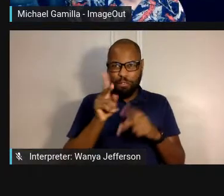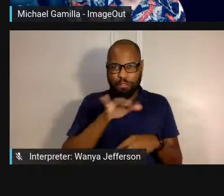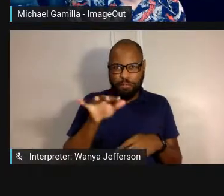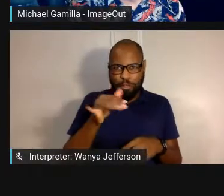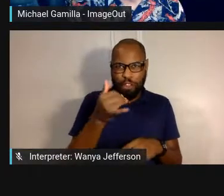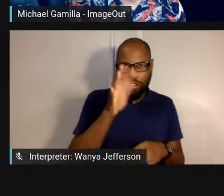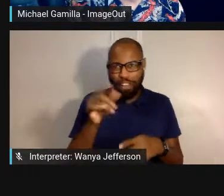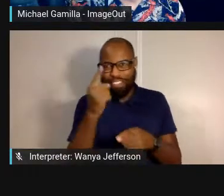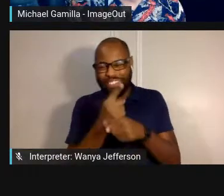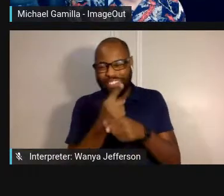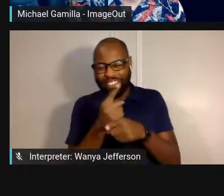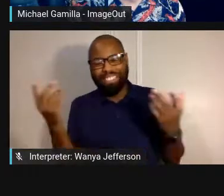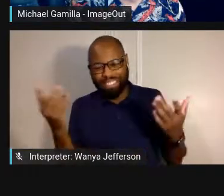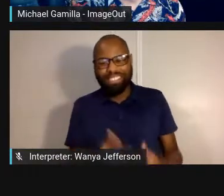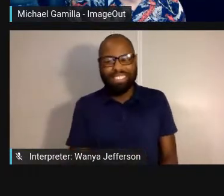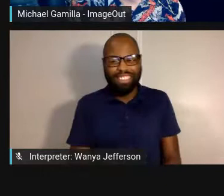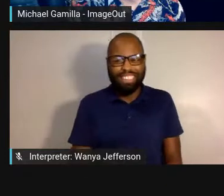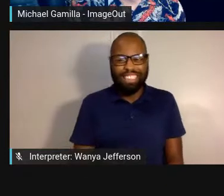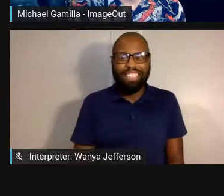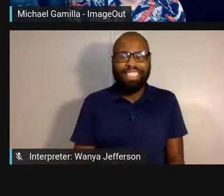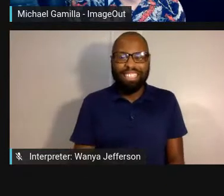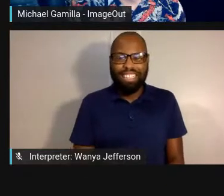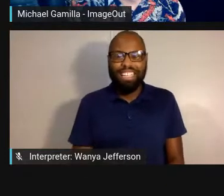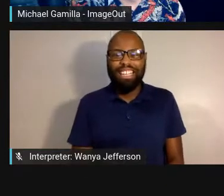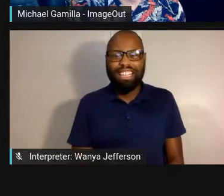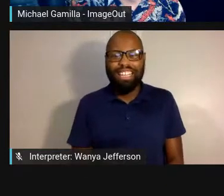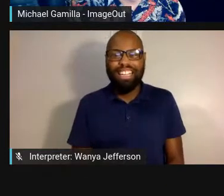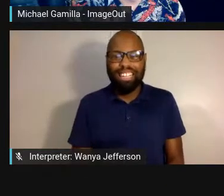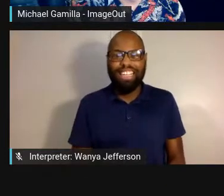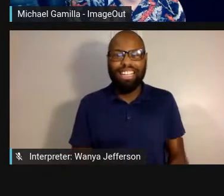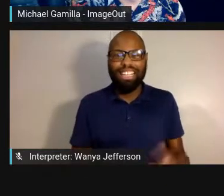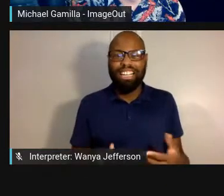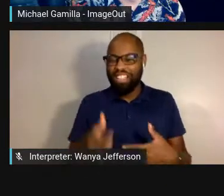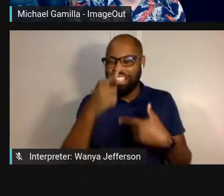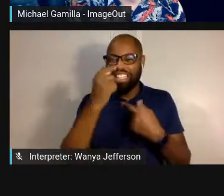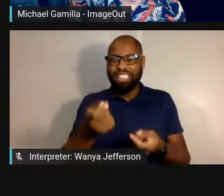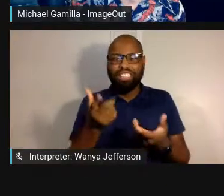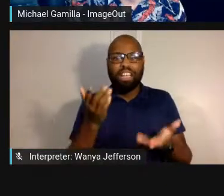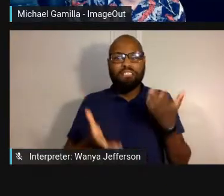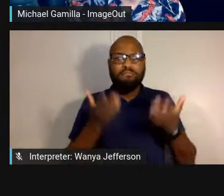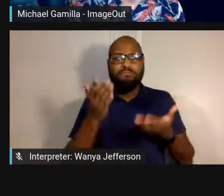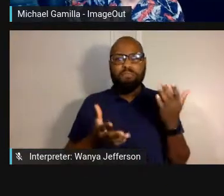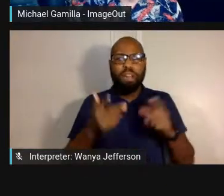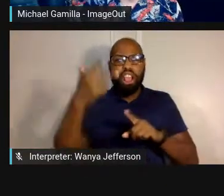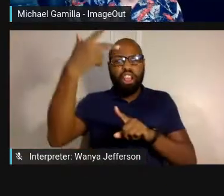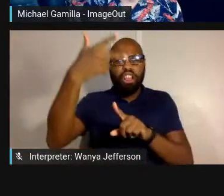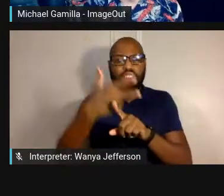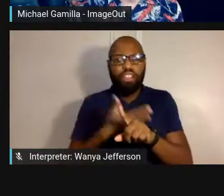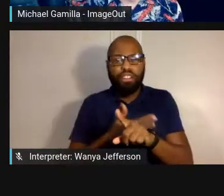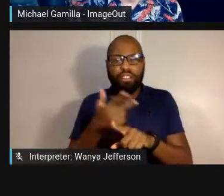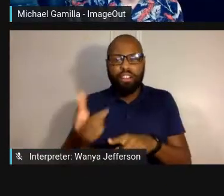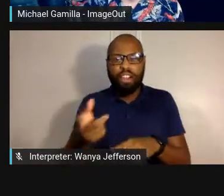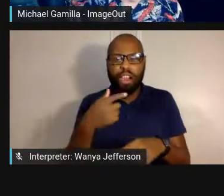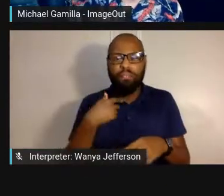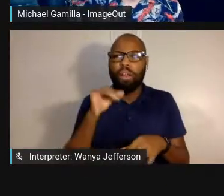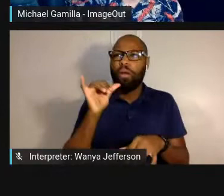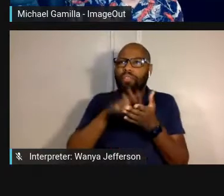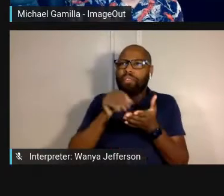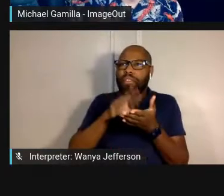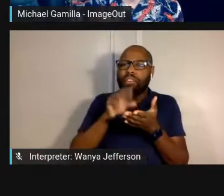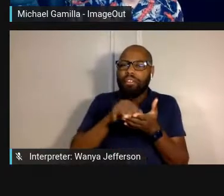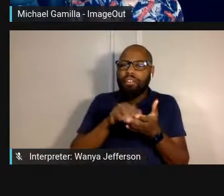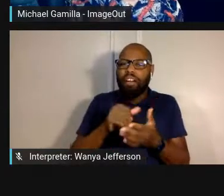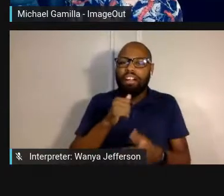spend going around the island? It's like, well, maybe 3 months. It's a continent. I don't know. It's